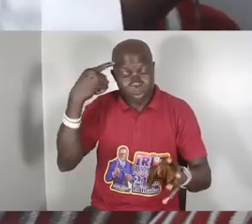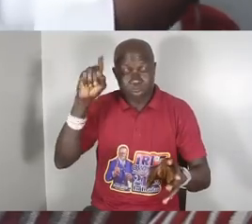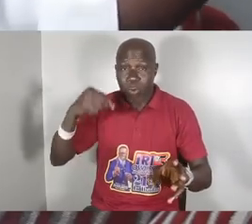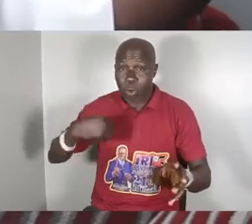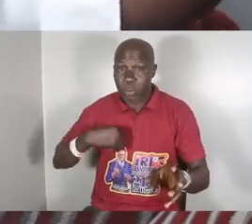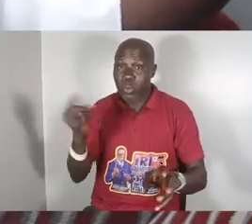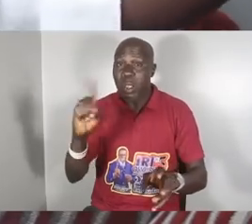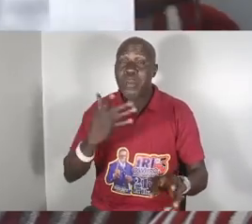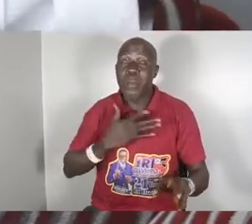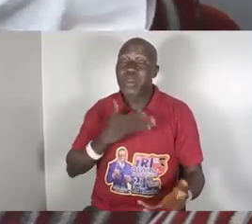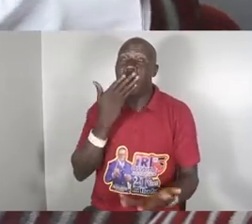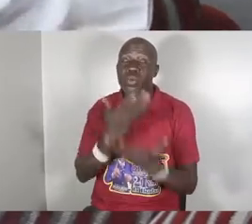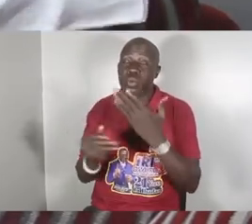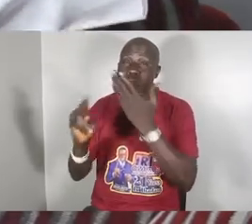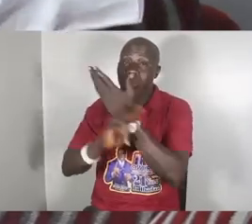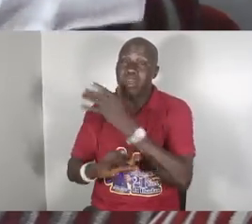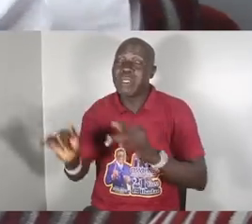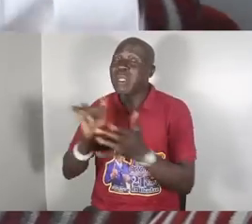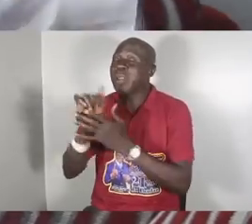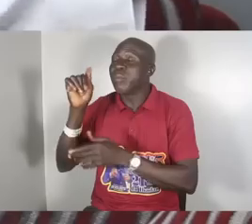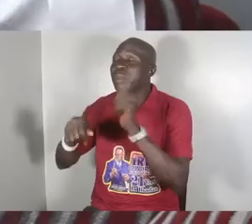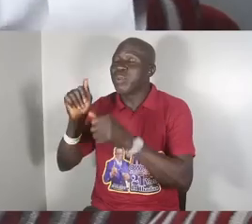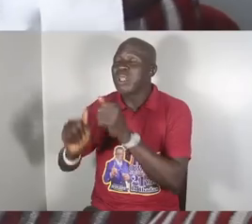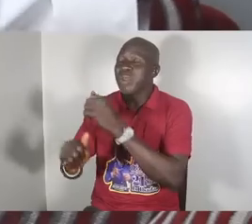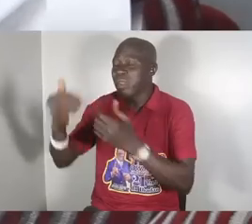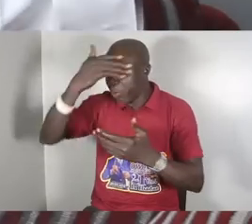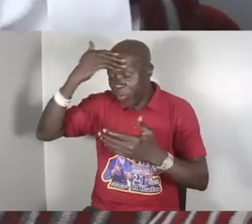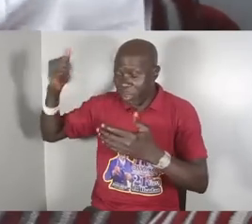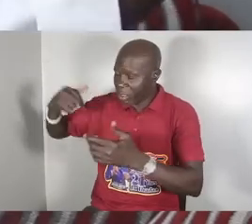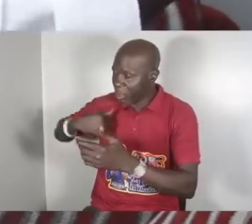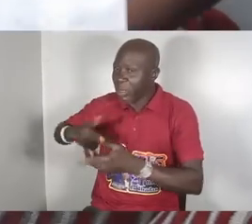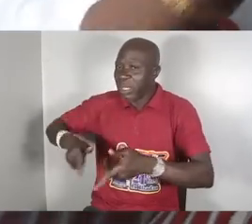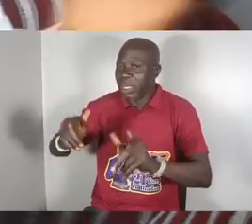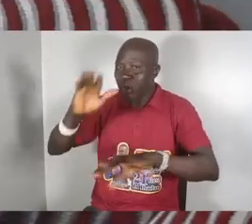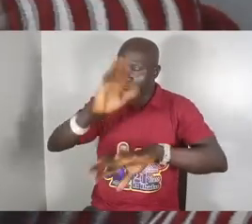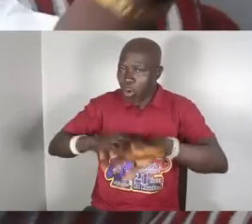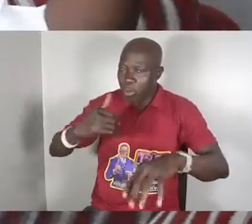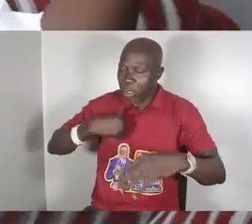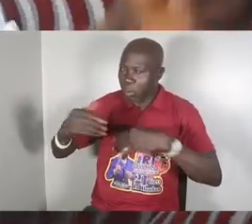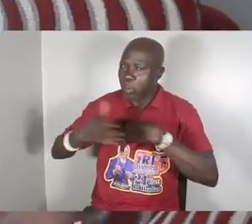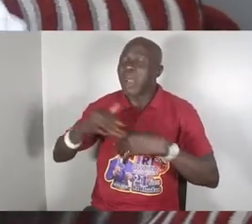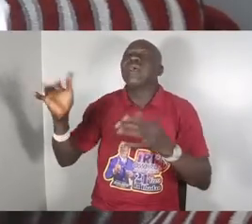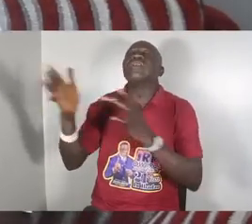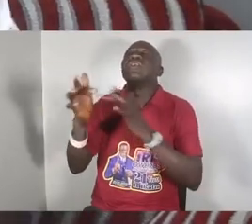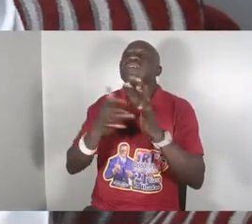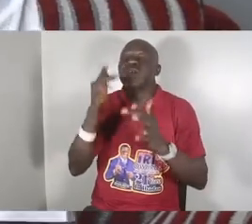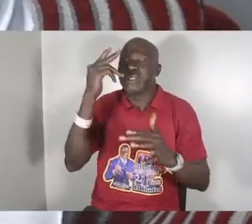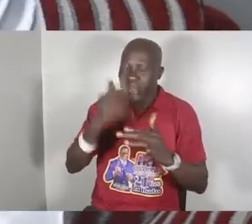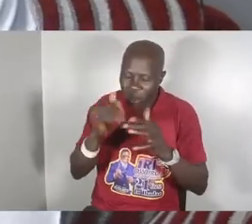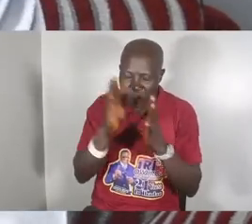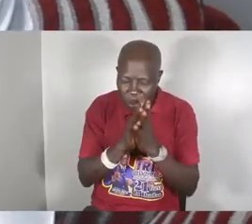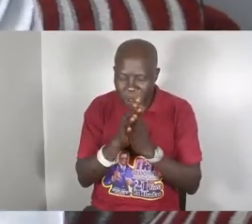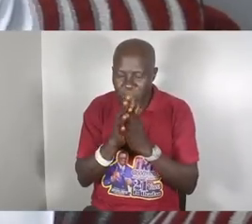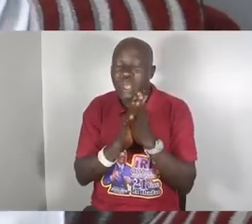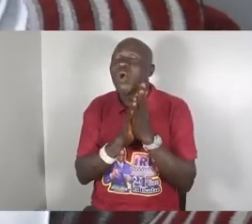ibi ti re mi wa where my goodness is ti ayé ti gbàgbé mi that enemy has forgotten me ẹ jẹ́ kán pè mí padà let me become one oya gbọ́à orúkọ